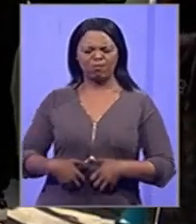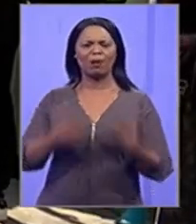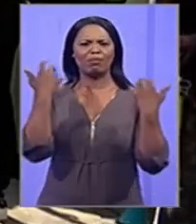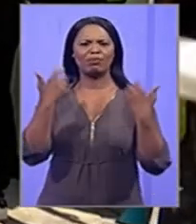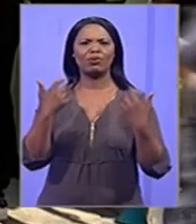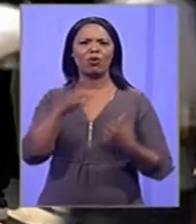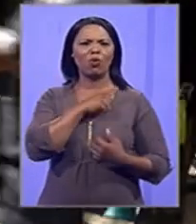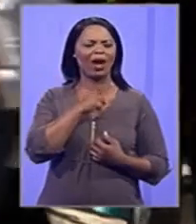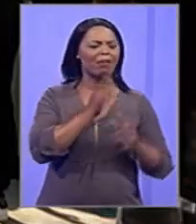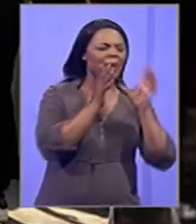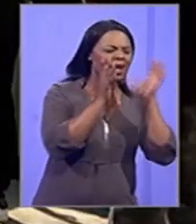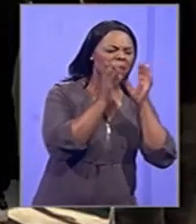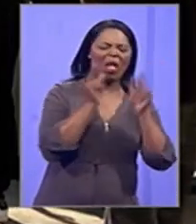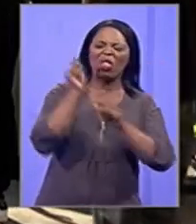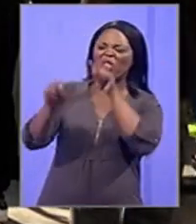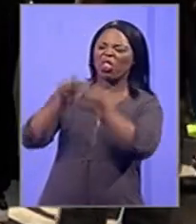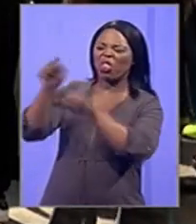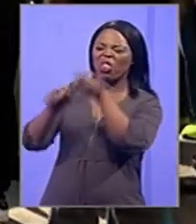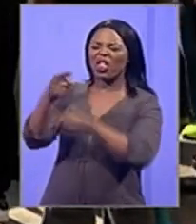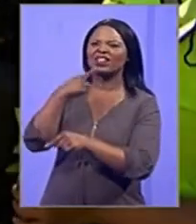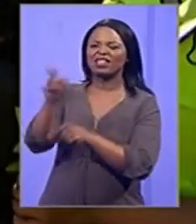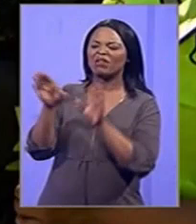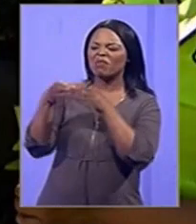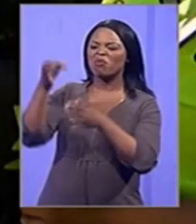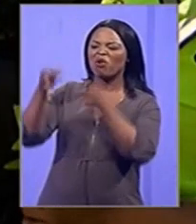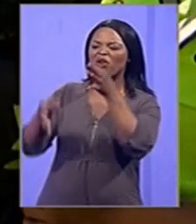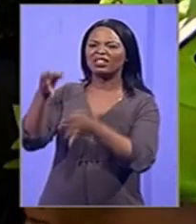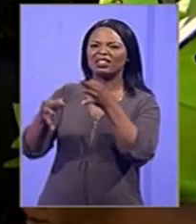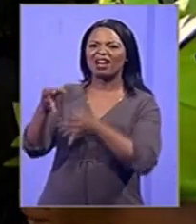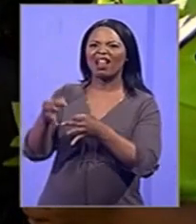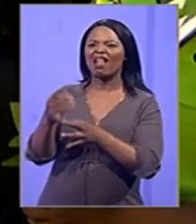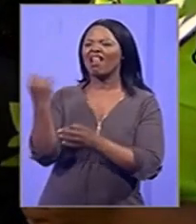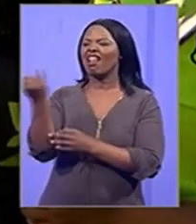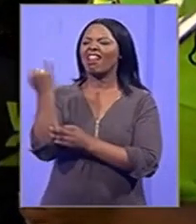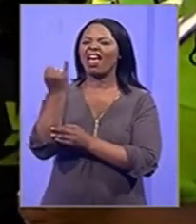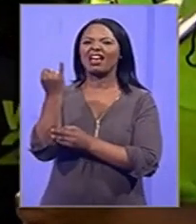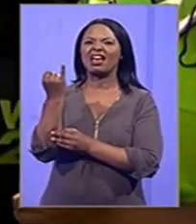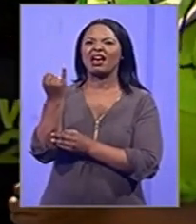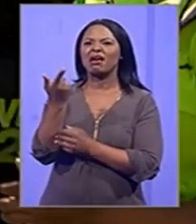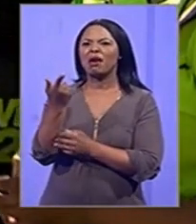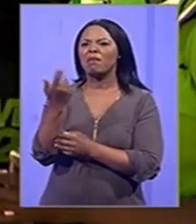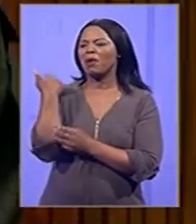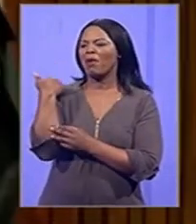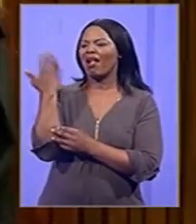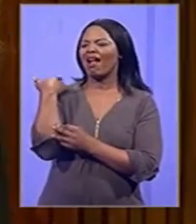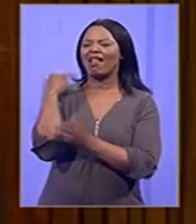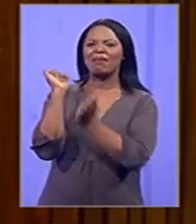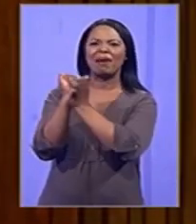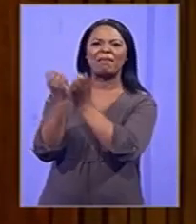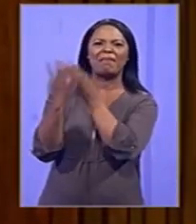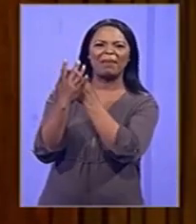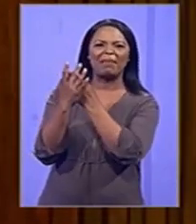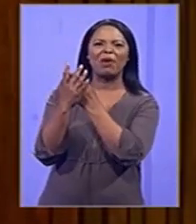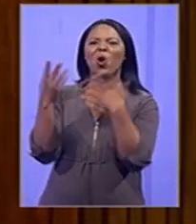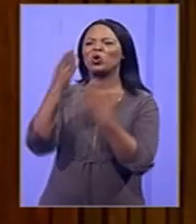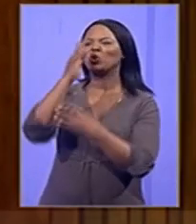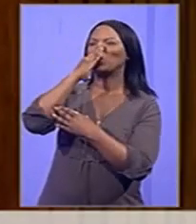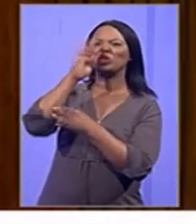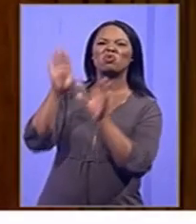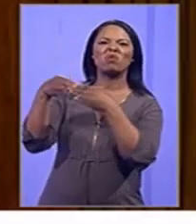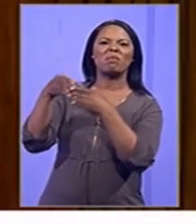ke Malema morago go bitša mokgatlo wa gabo bjalo ka mokgatlo wa mapantiti go ba tsona dikebekwa. I'm not saying there is